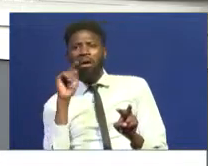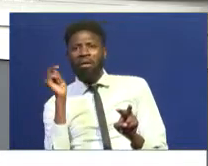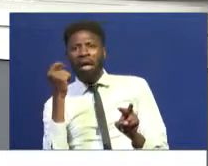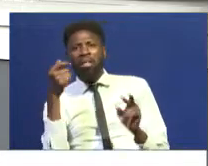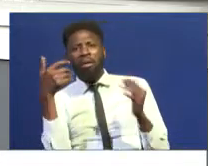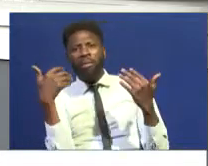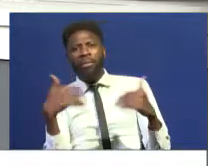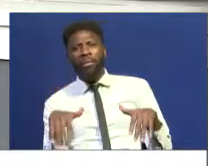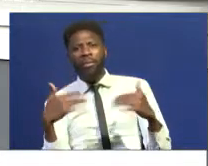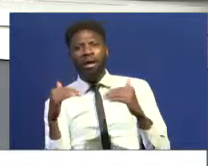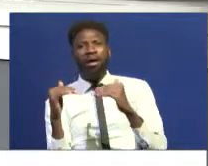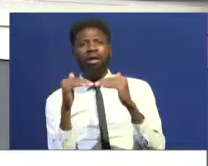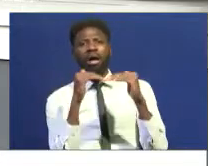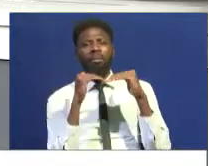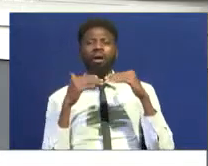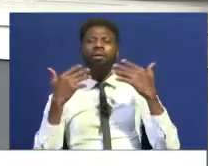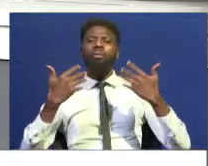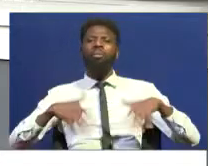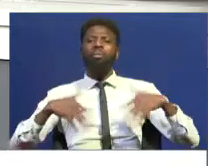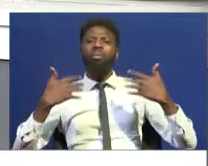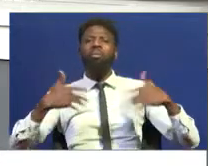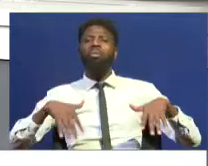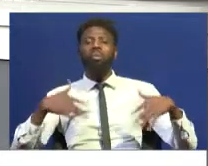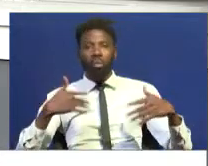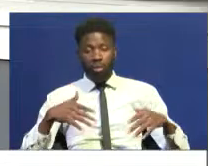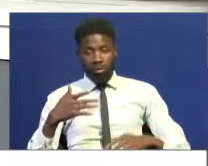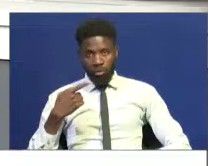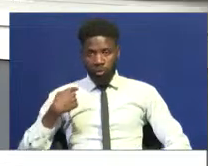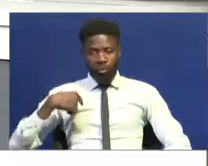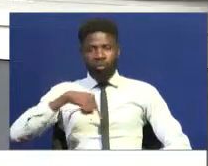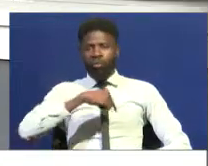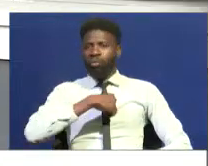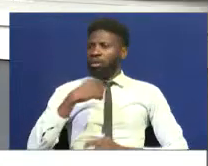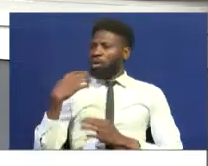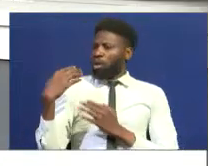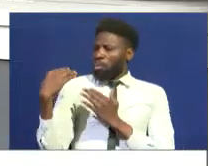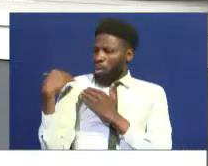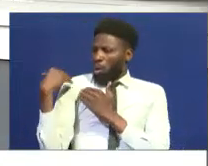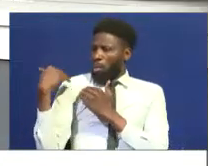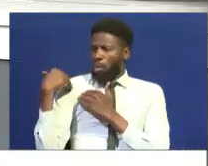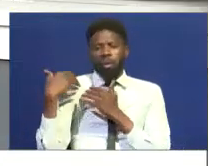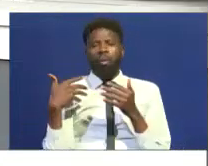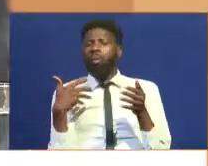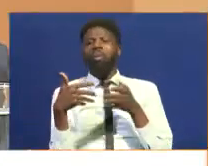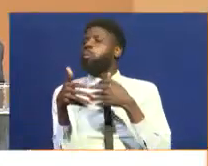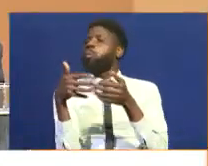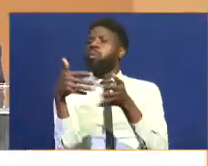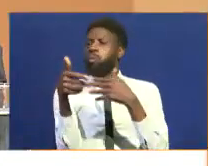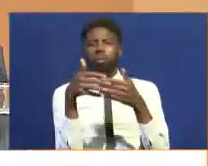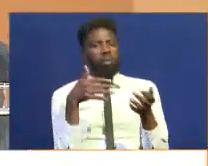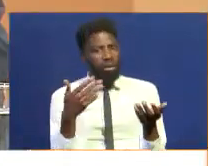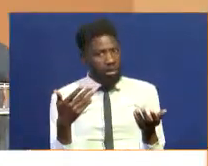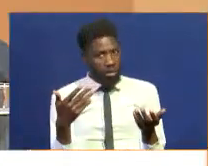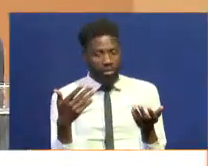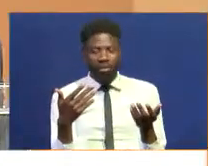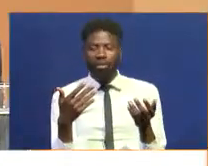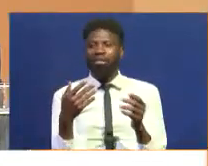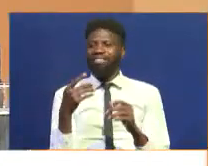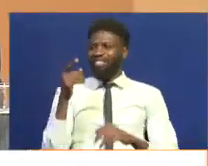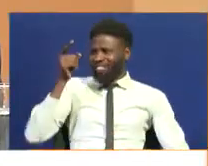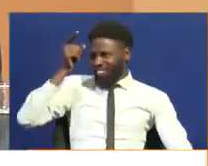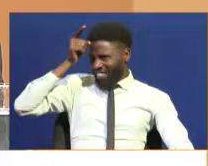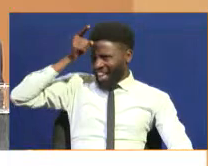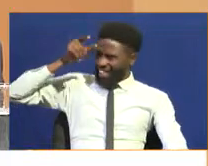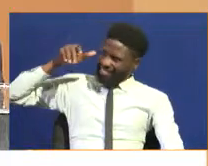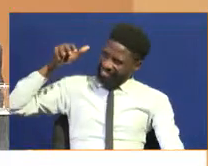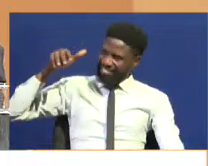space with which we have. So it is our role, wherever I am, whether I come from the village, from the organization which